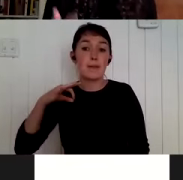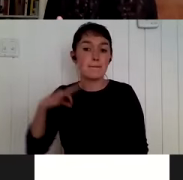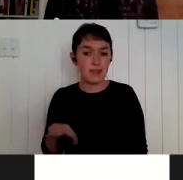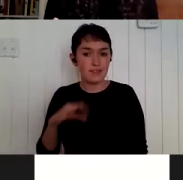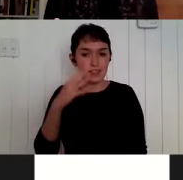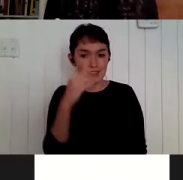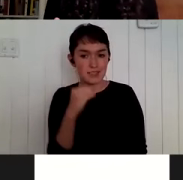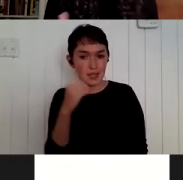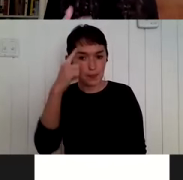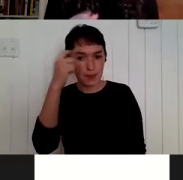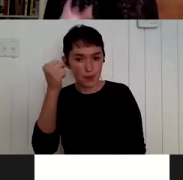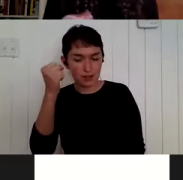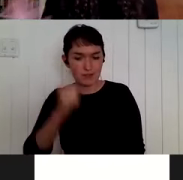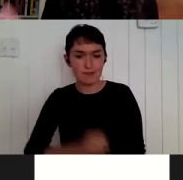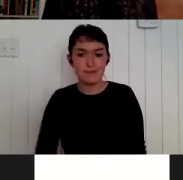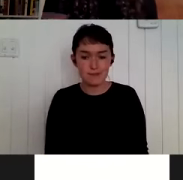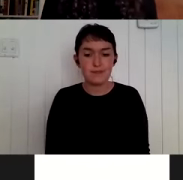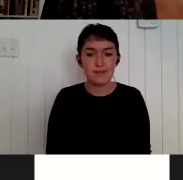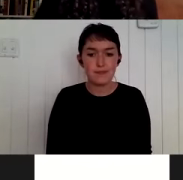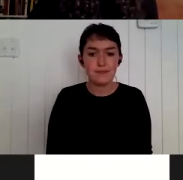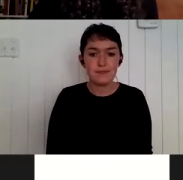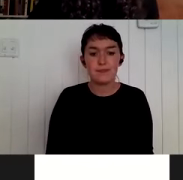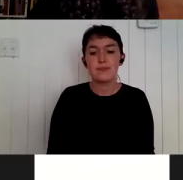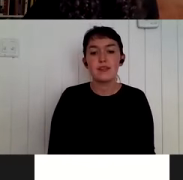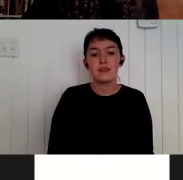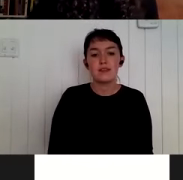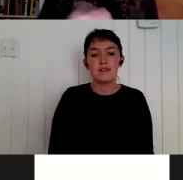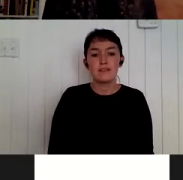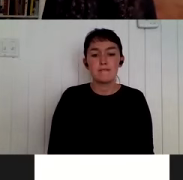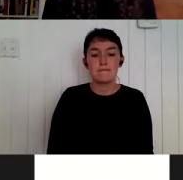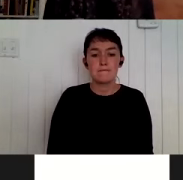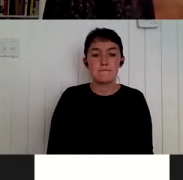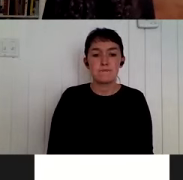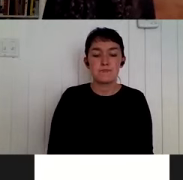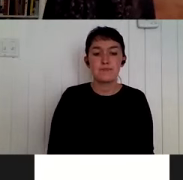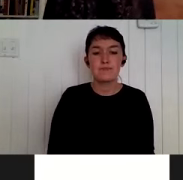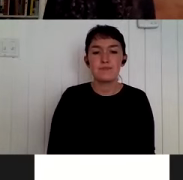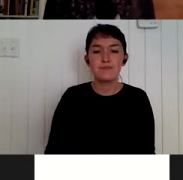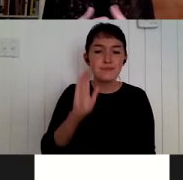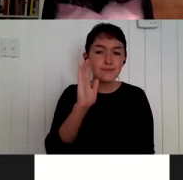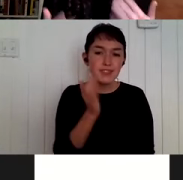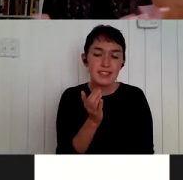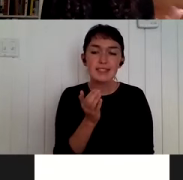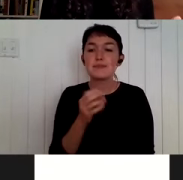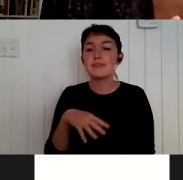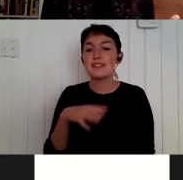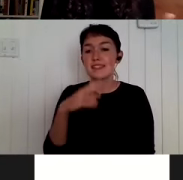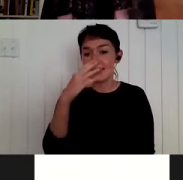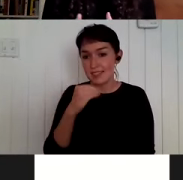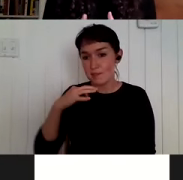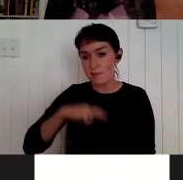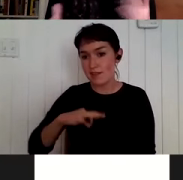that same period is spent awake. It also seems like sleep benefits our learning